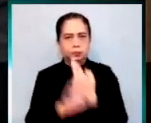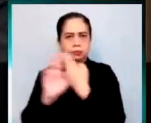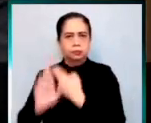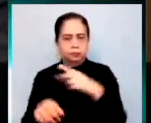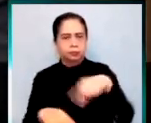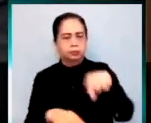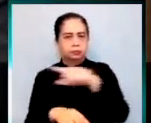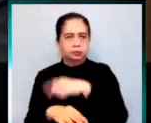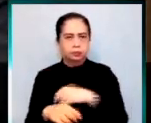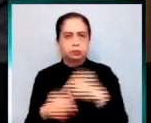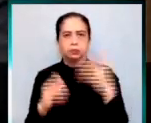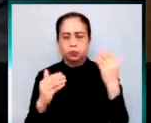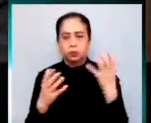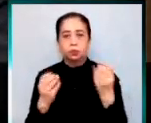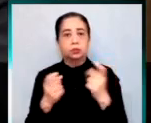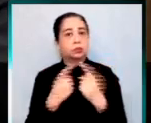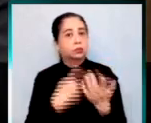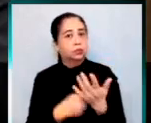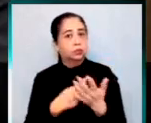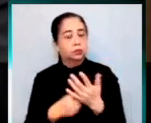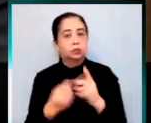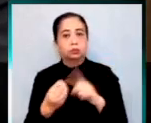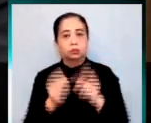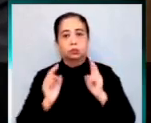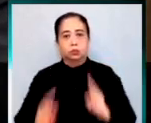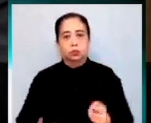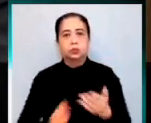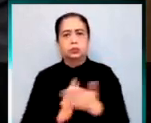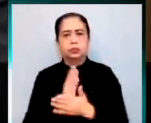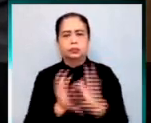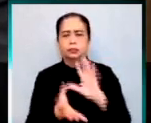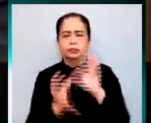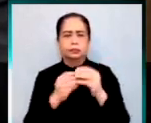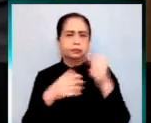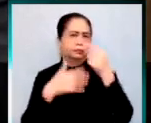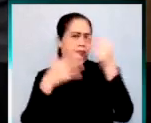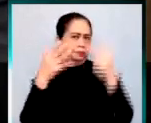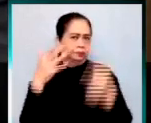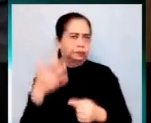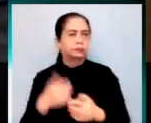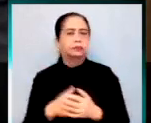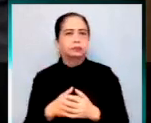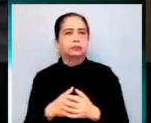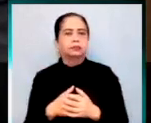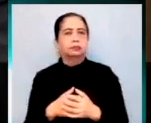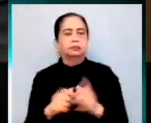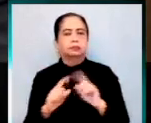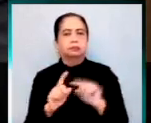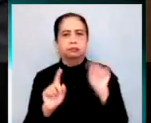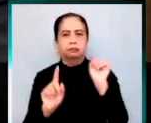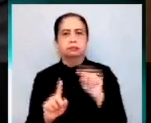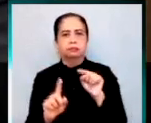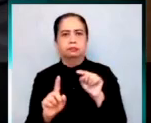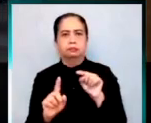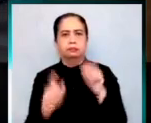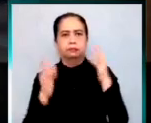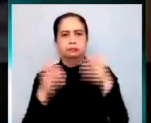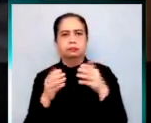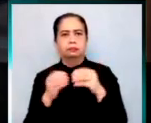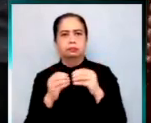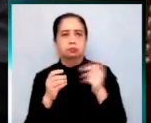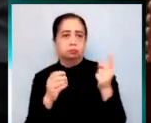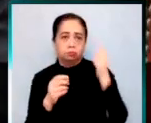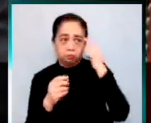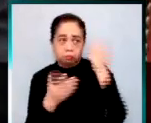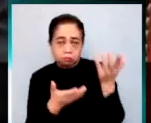hope. We want to talk about human rights, talk about a whole range of things, but I mainly am interested to know what's on your mind and